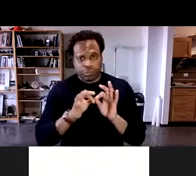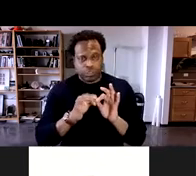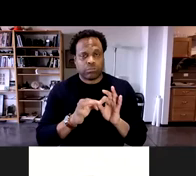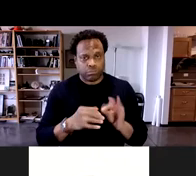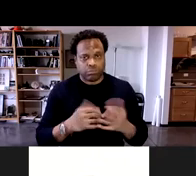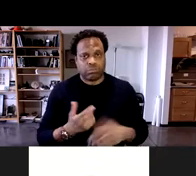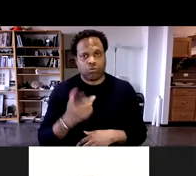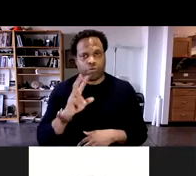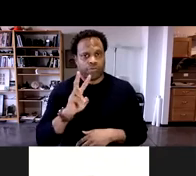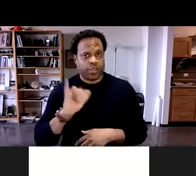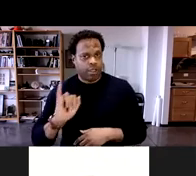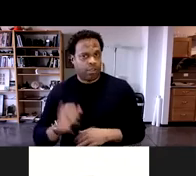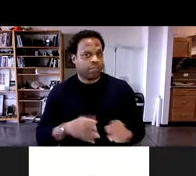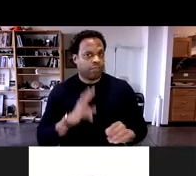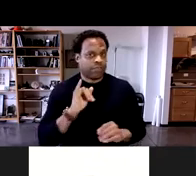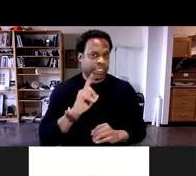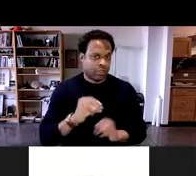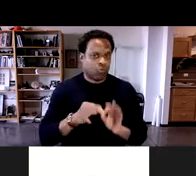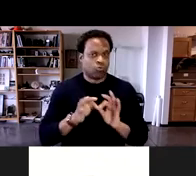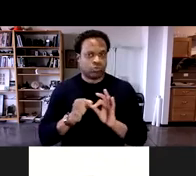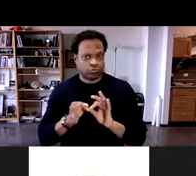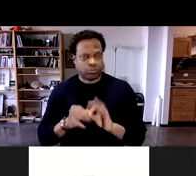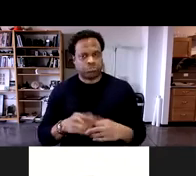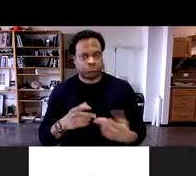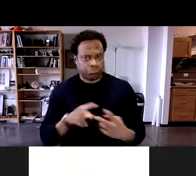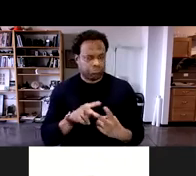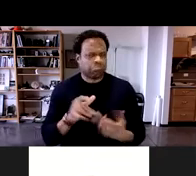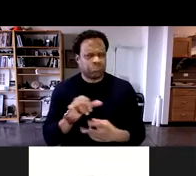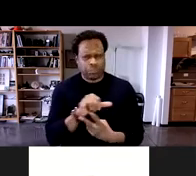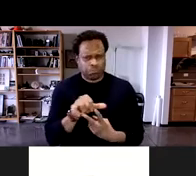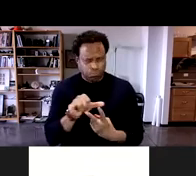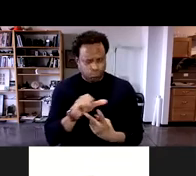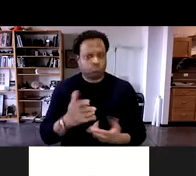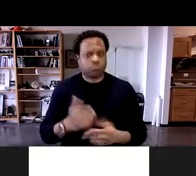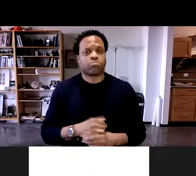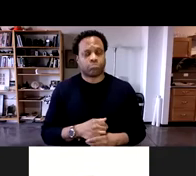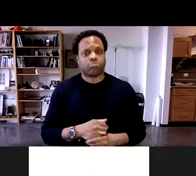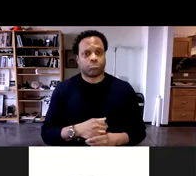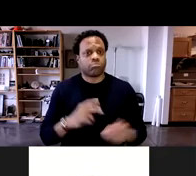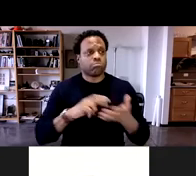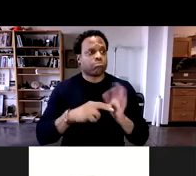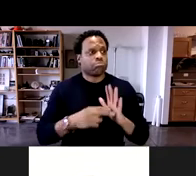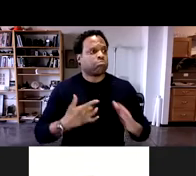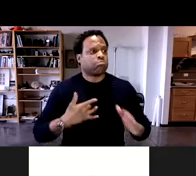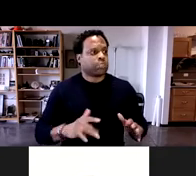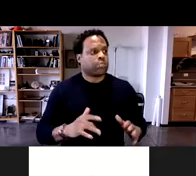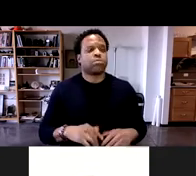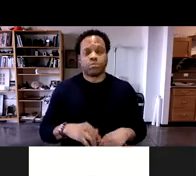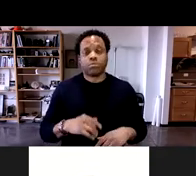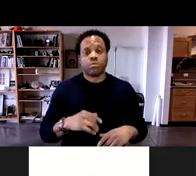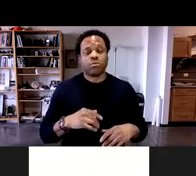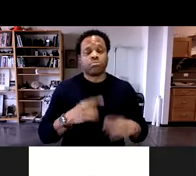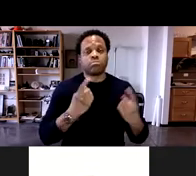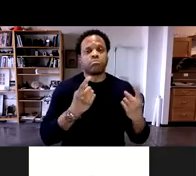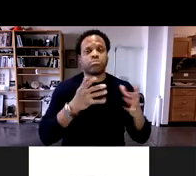We also have video relay interpreting, VRI, or VI for short. They really just mean the same thing, VRI and